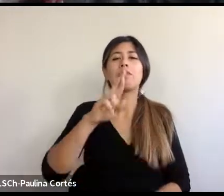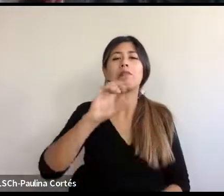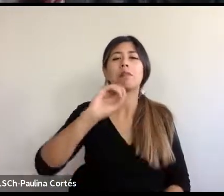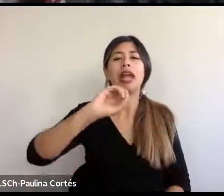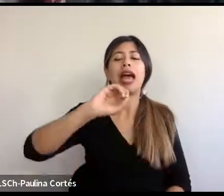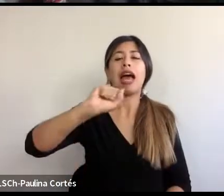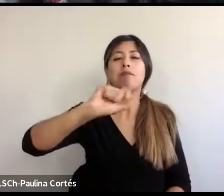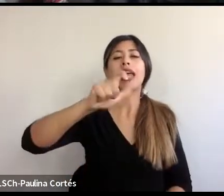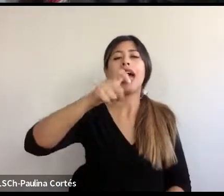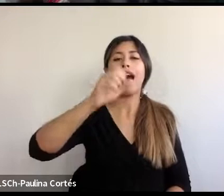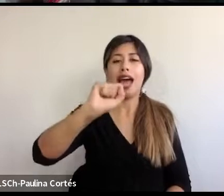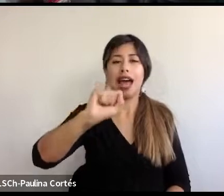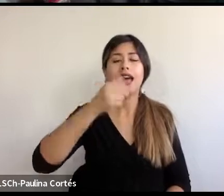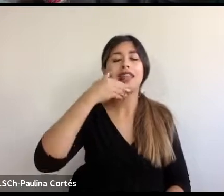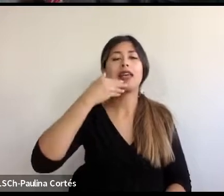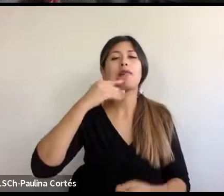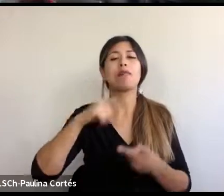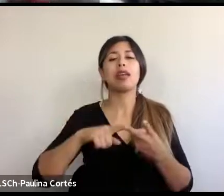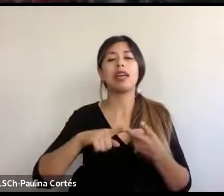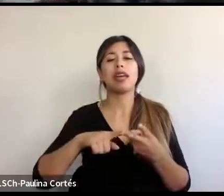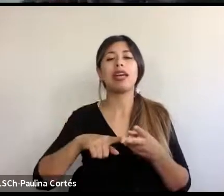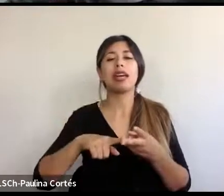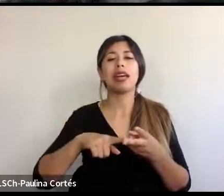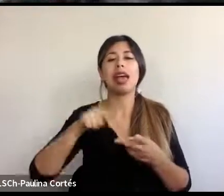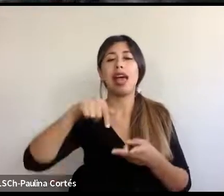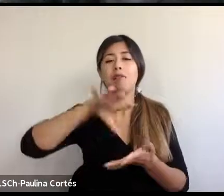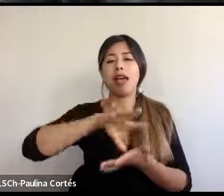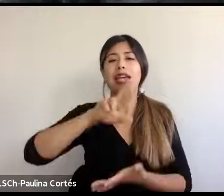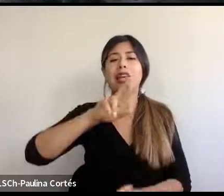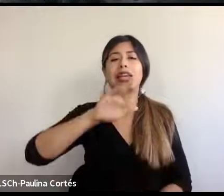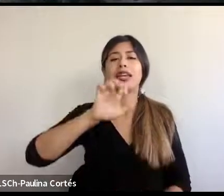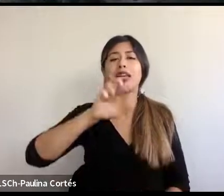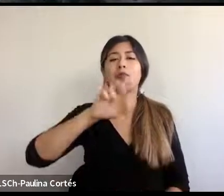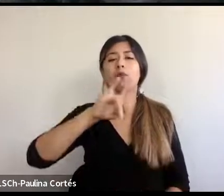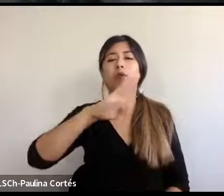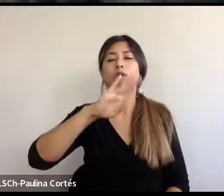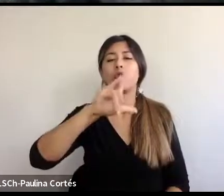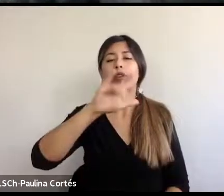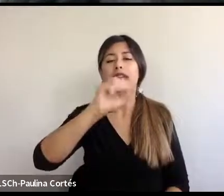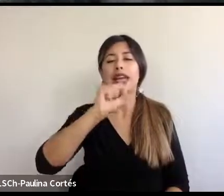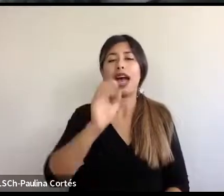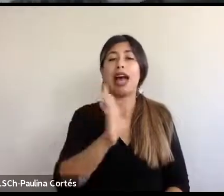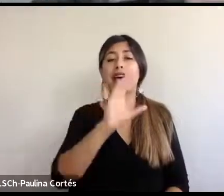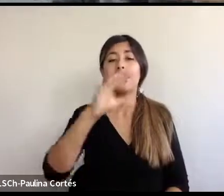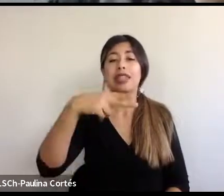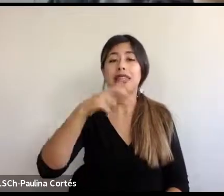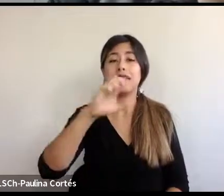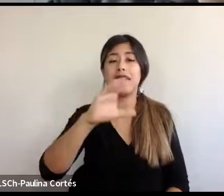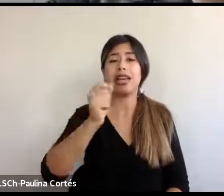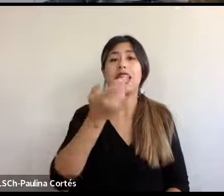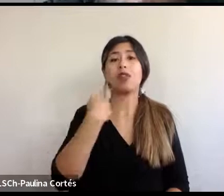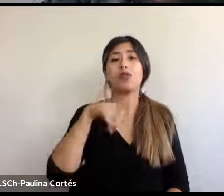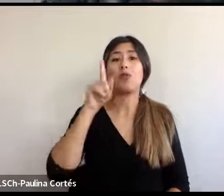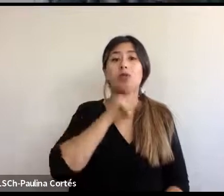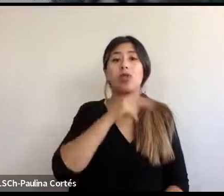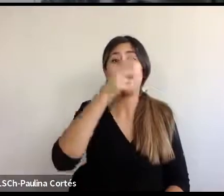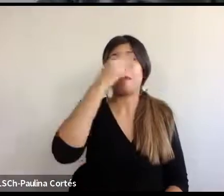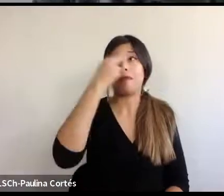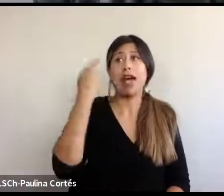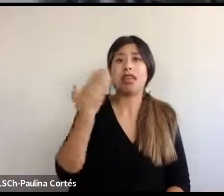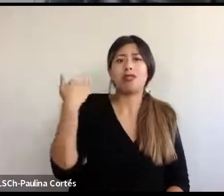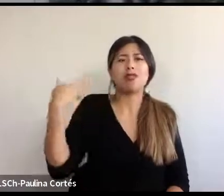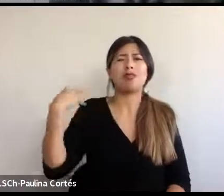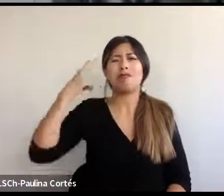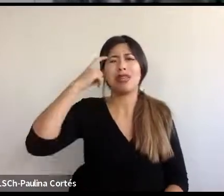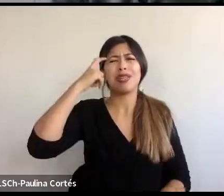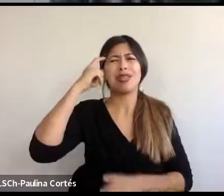but last edition we had to postpone it to May because we thought that COVID measures will be weakened by then in Czech Republic, and we were wrong,